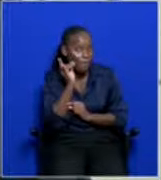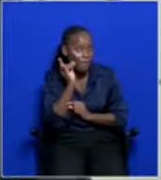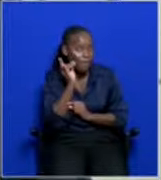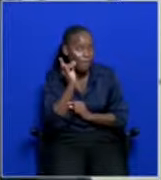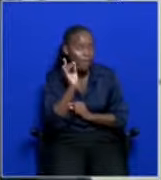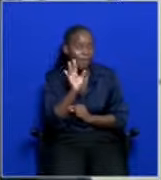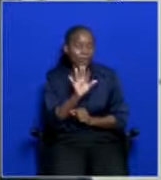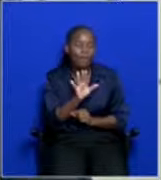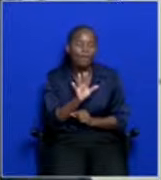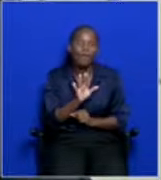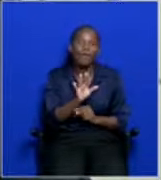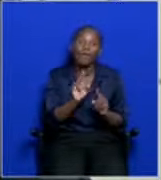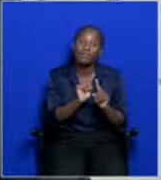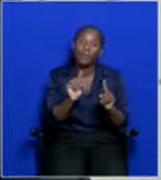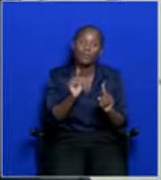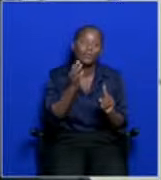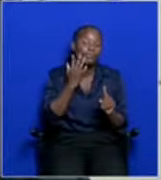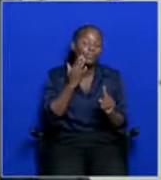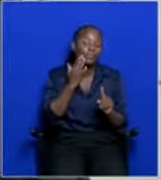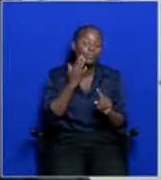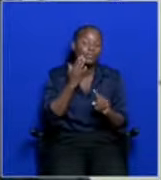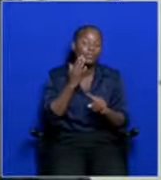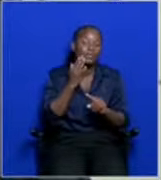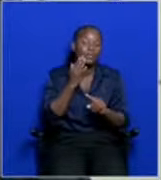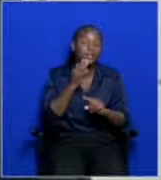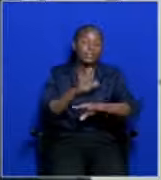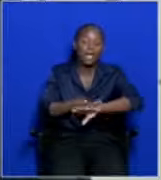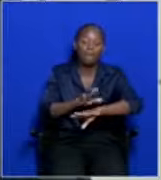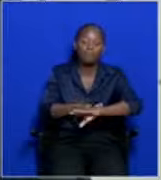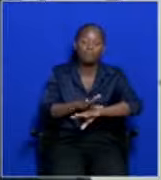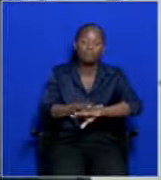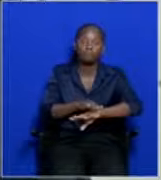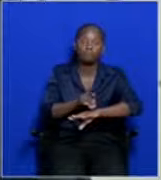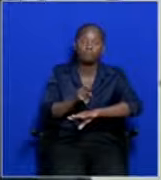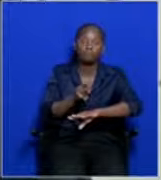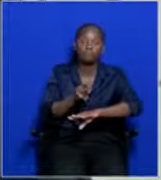arrest, they were present. So